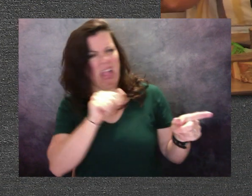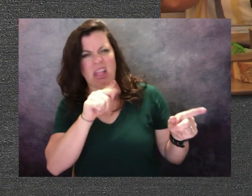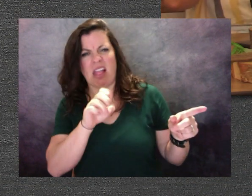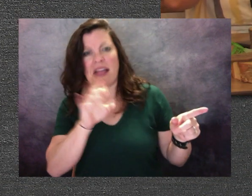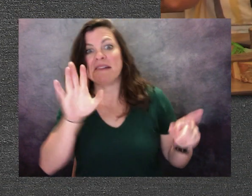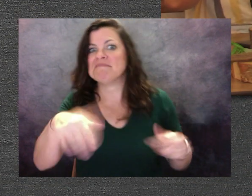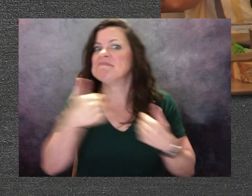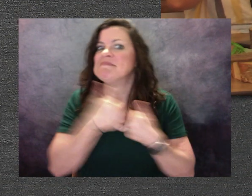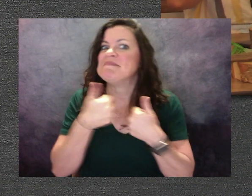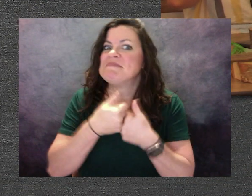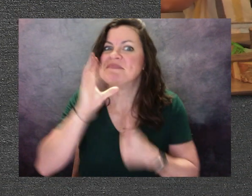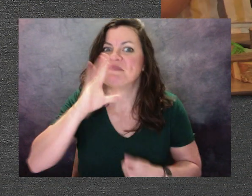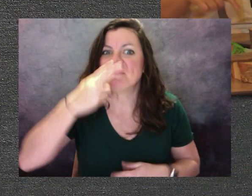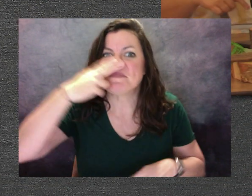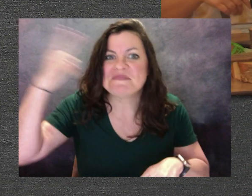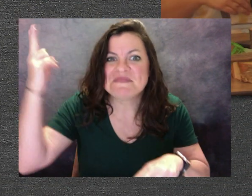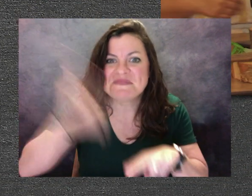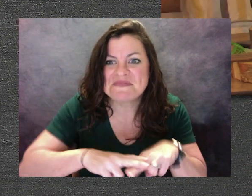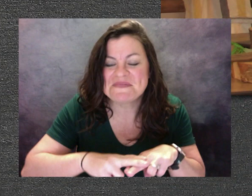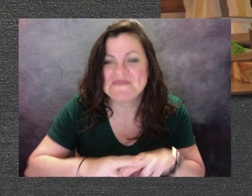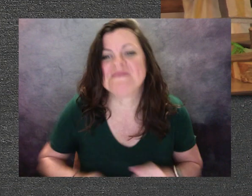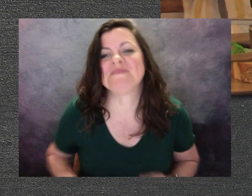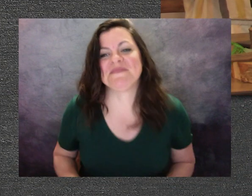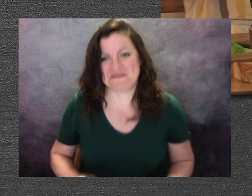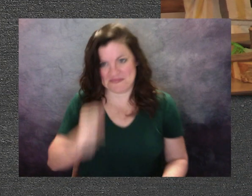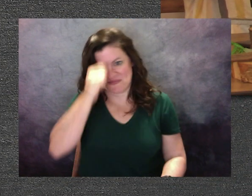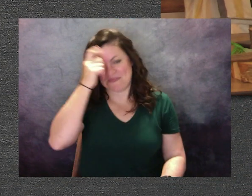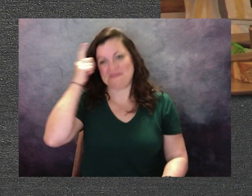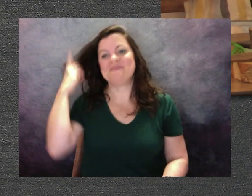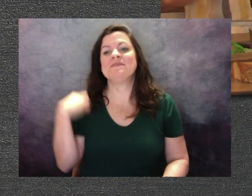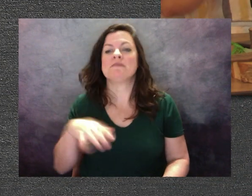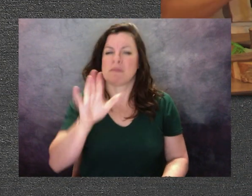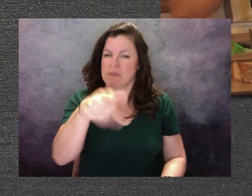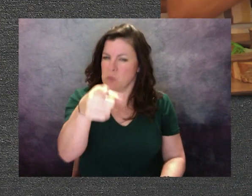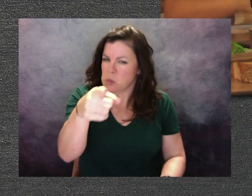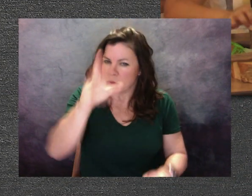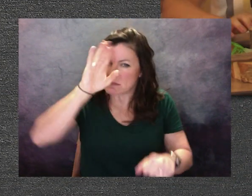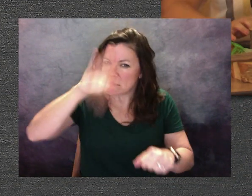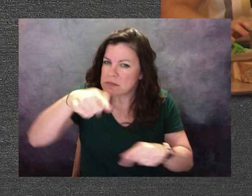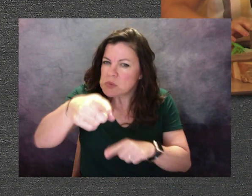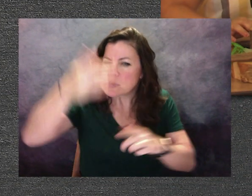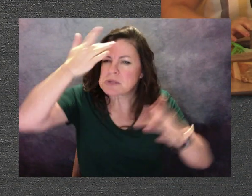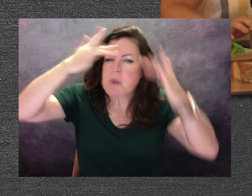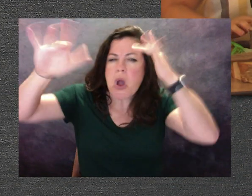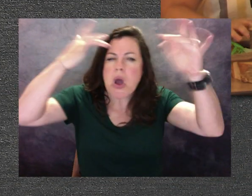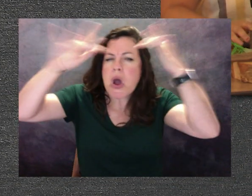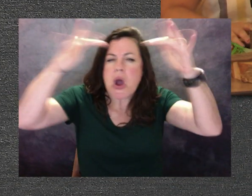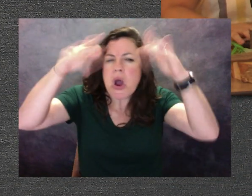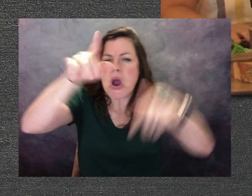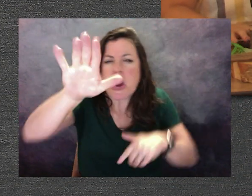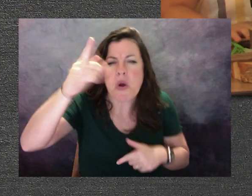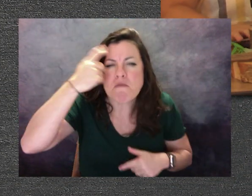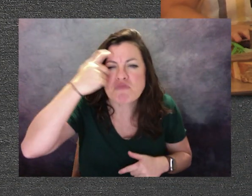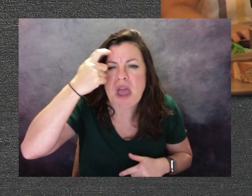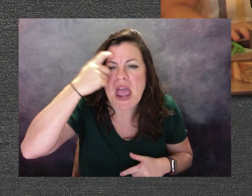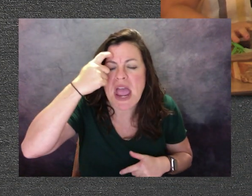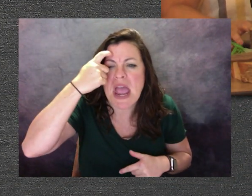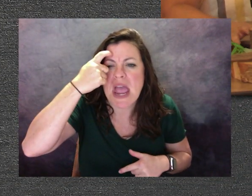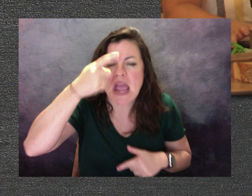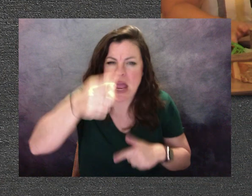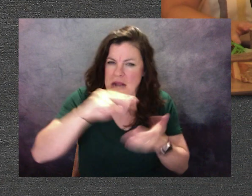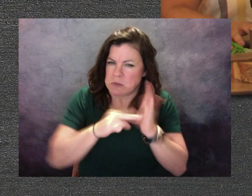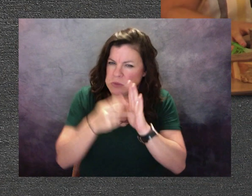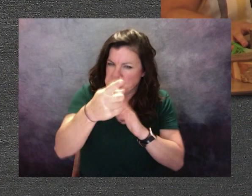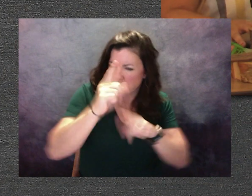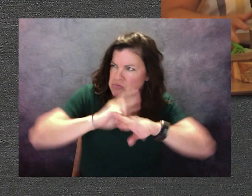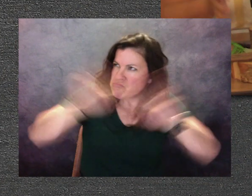smart thinking brains. So make sure you got your thinking brain on and we are gonna jump right in. So first,